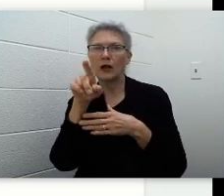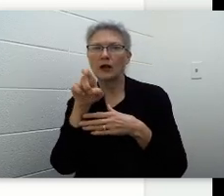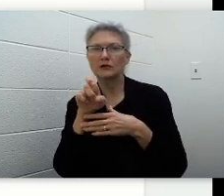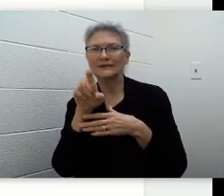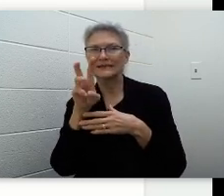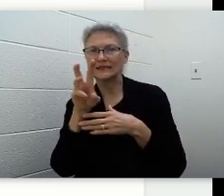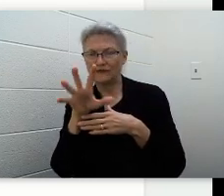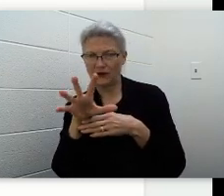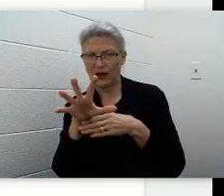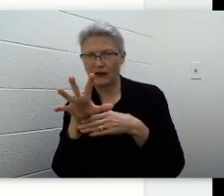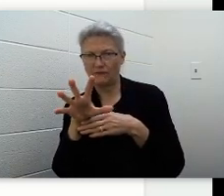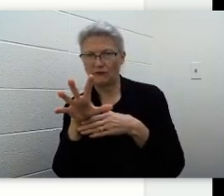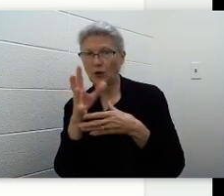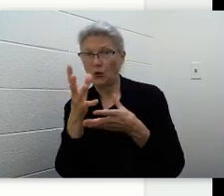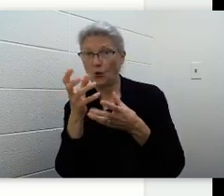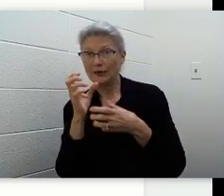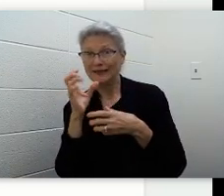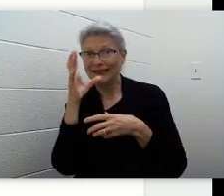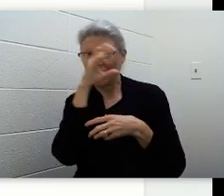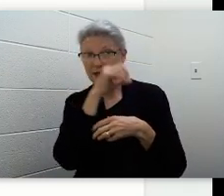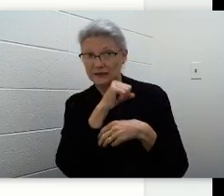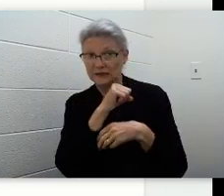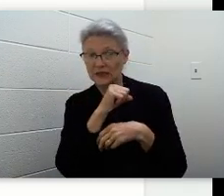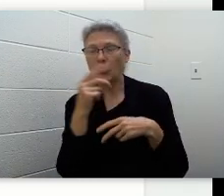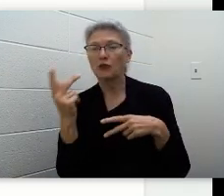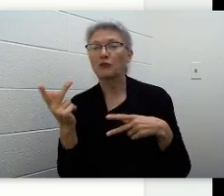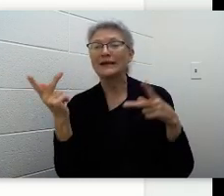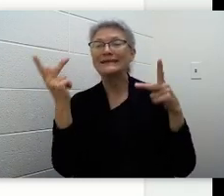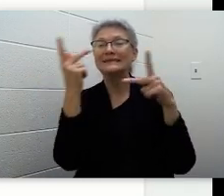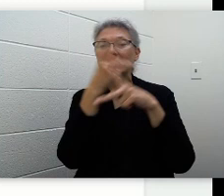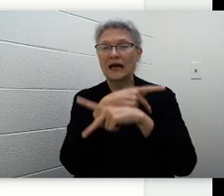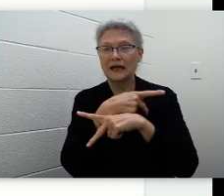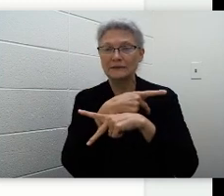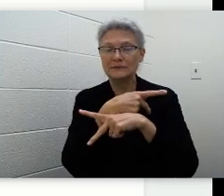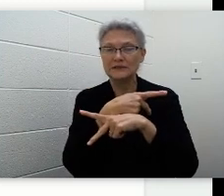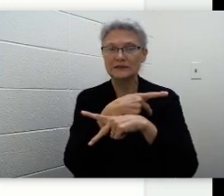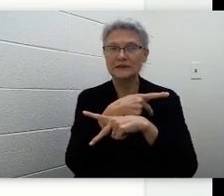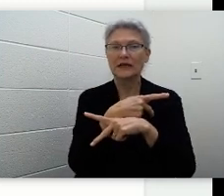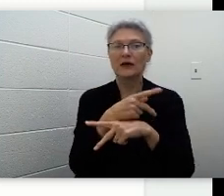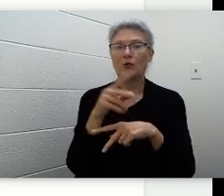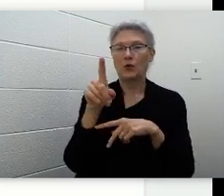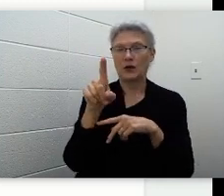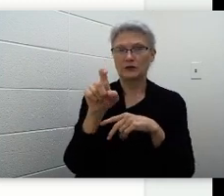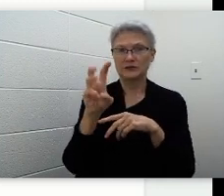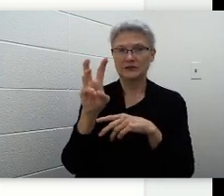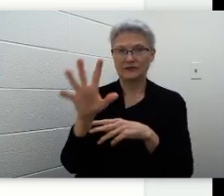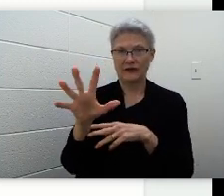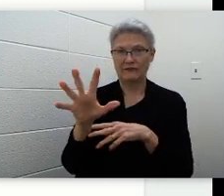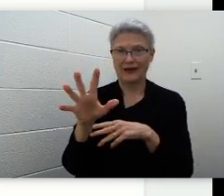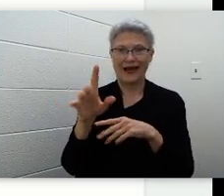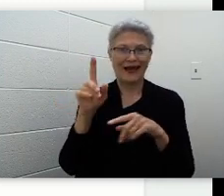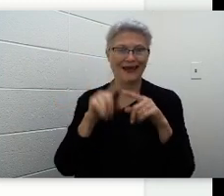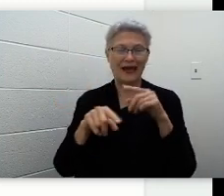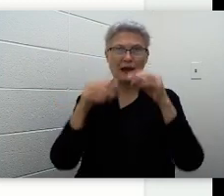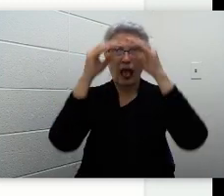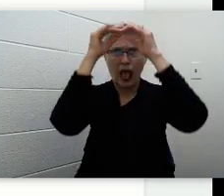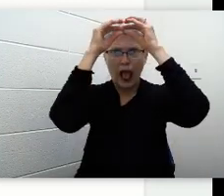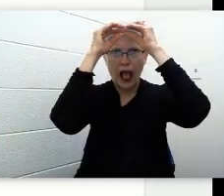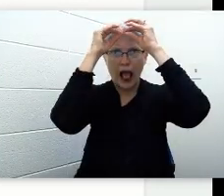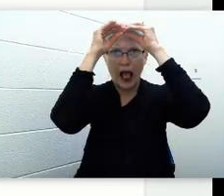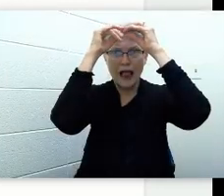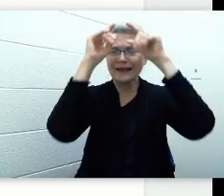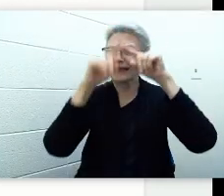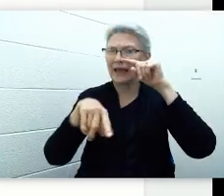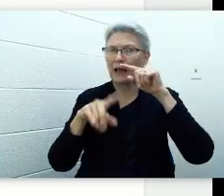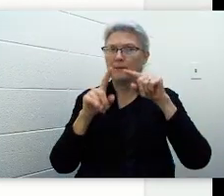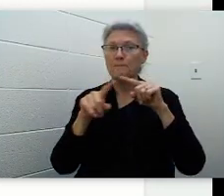up to 3 times as much as 165, I can't do this problem mentally.